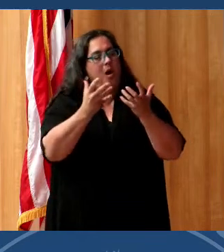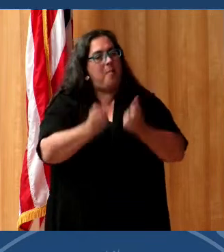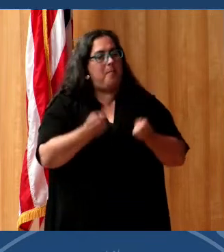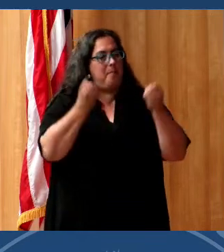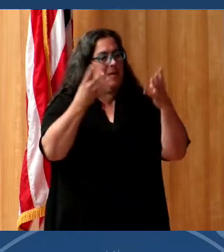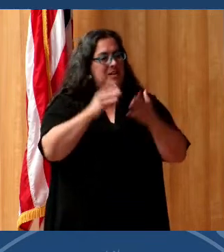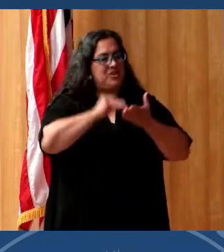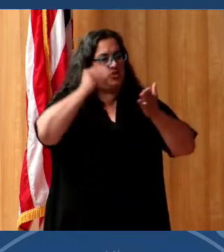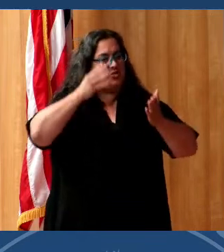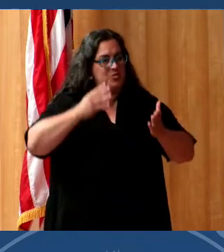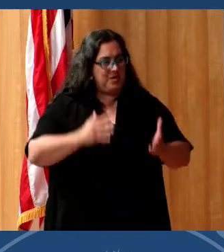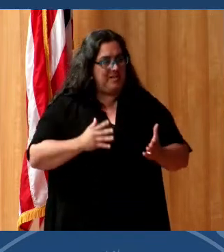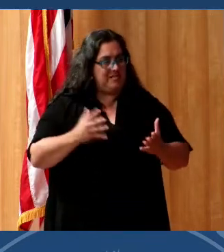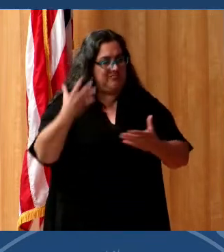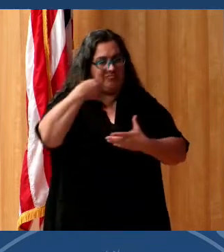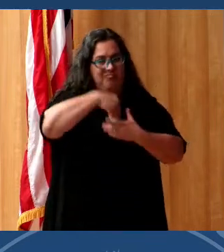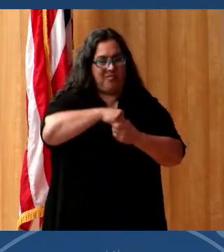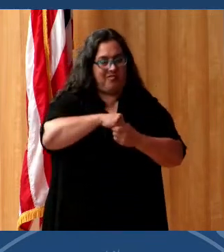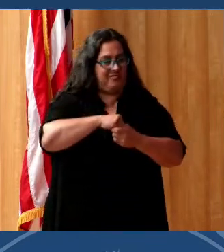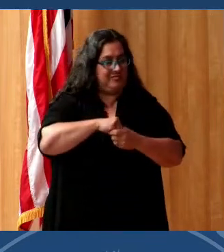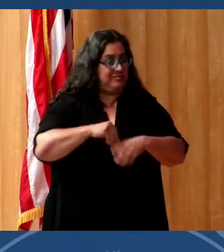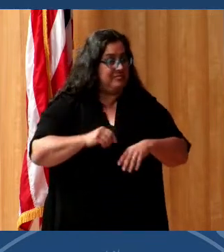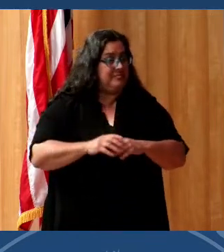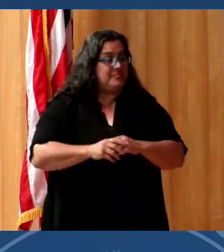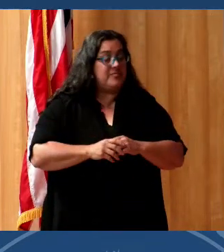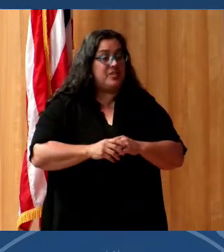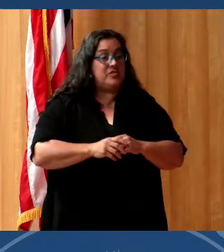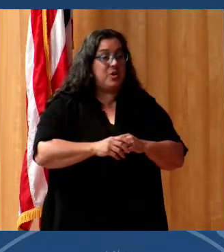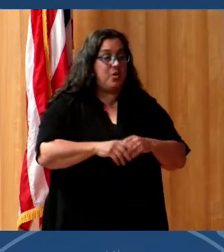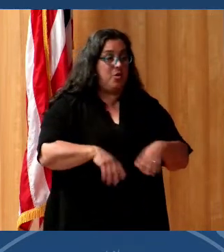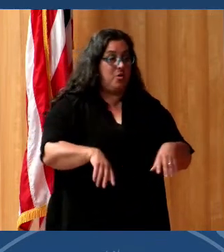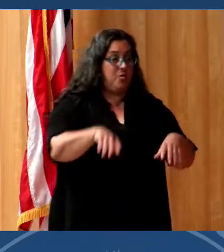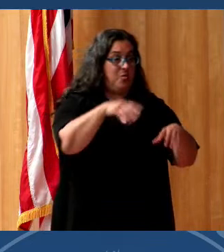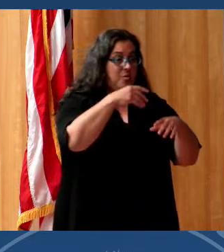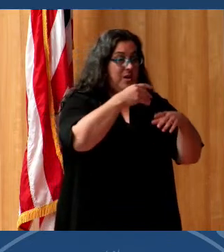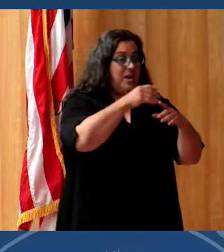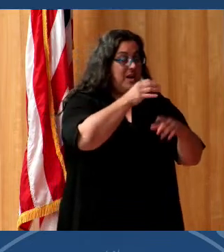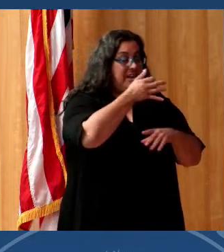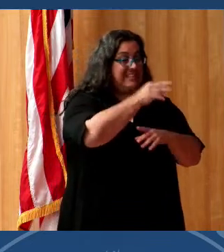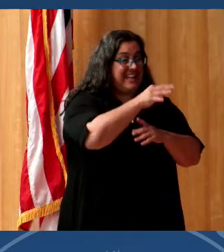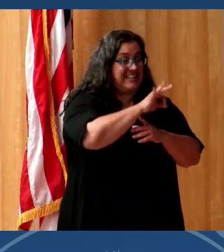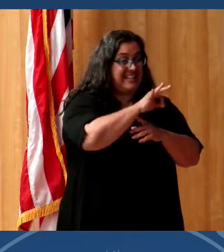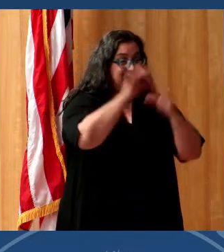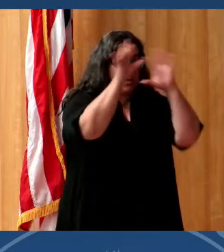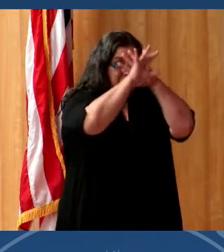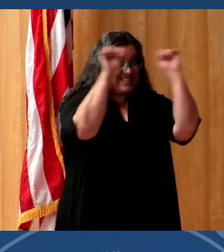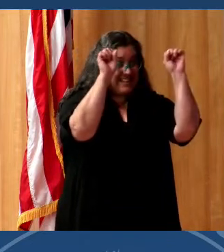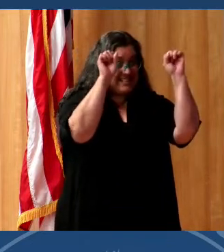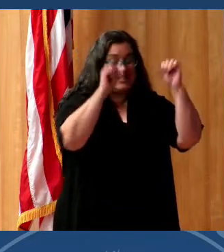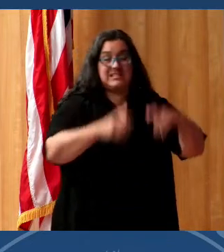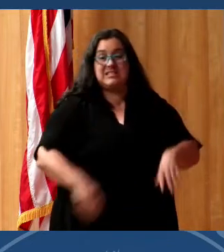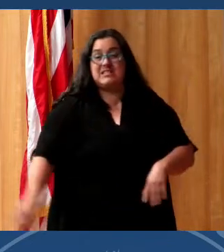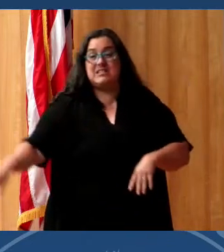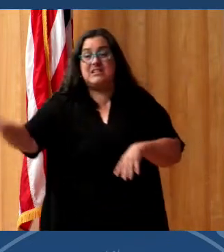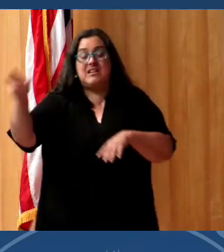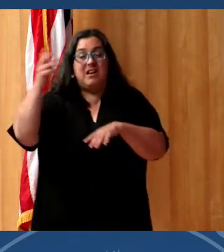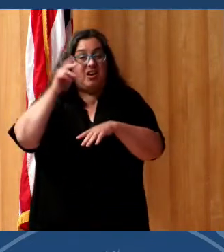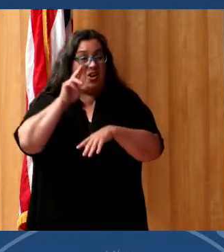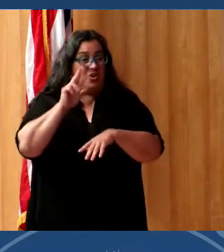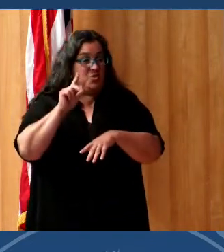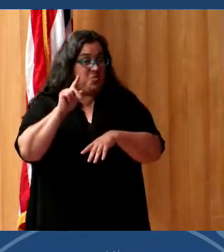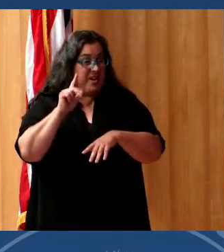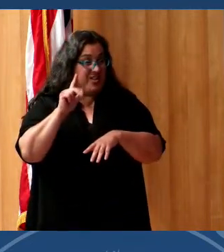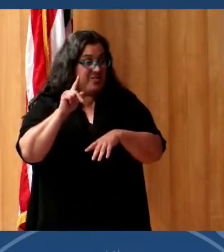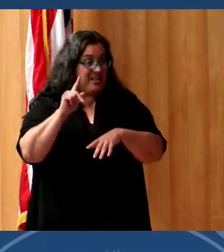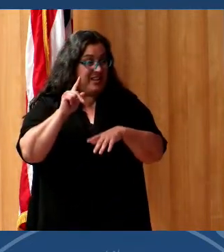from our 19 superintendents and 23 charter school leaders, we don't have enough staff. We need more.